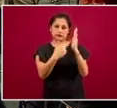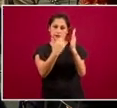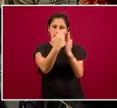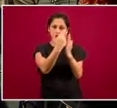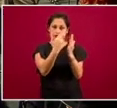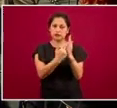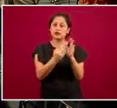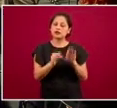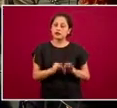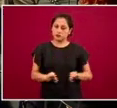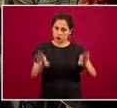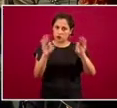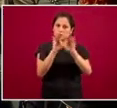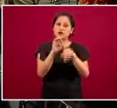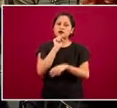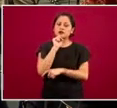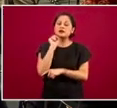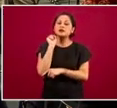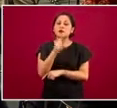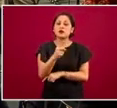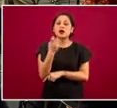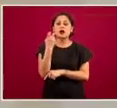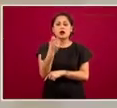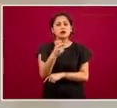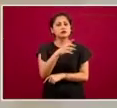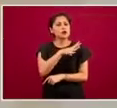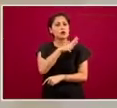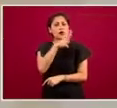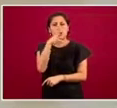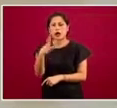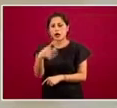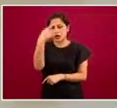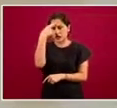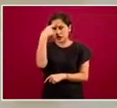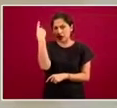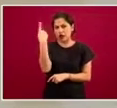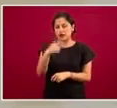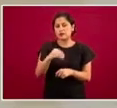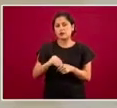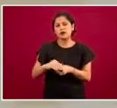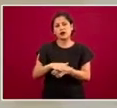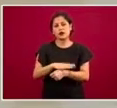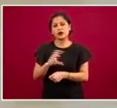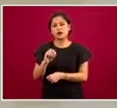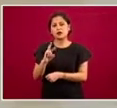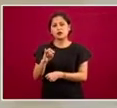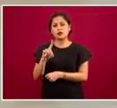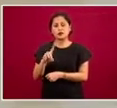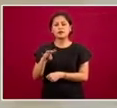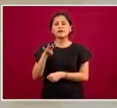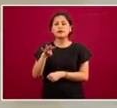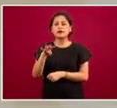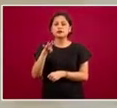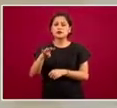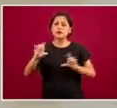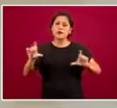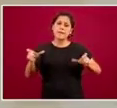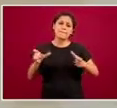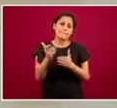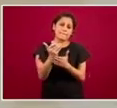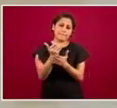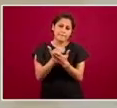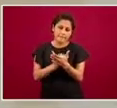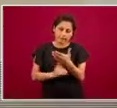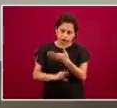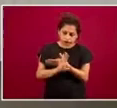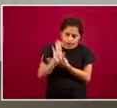These are also important guidelines. These are general guidelines for the prevention and mitigation of COVID-19